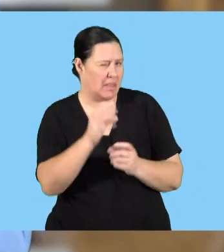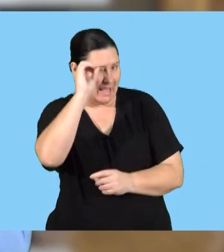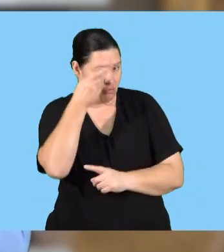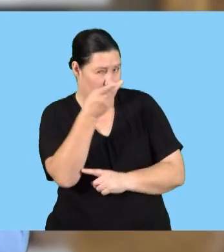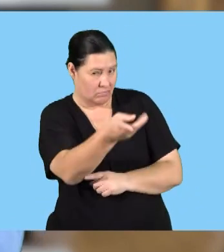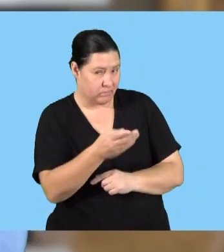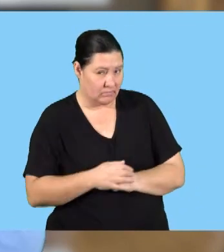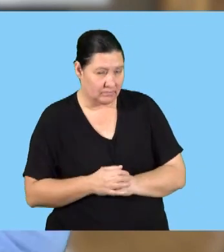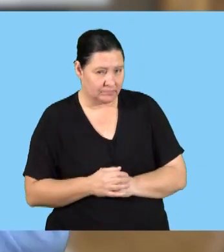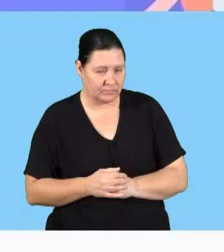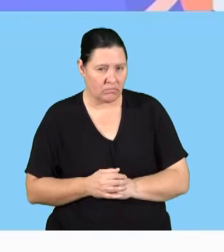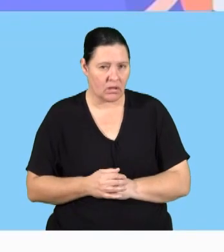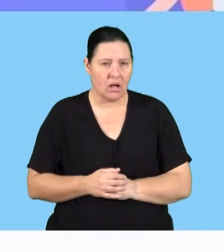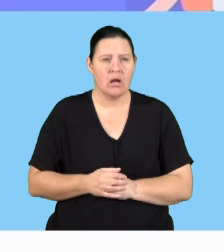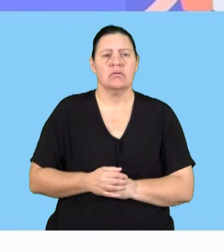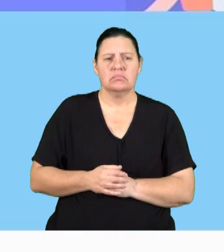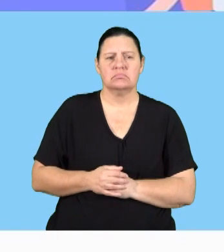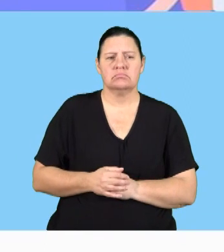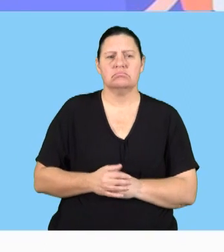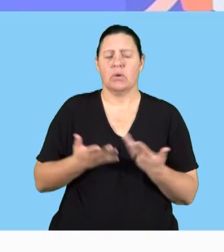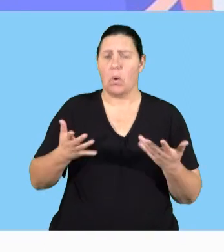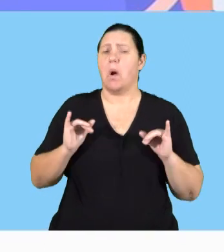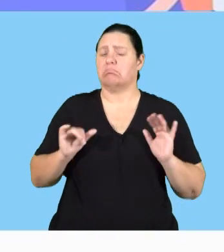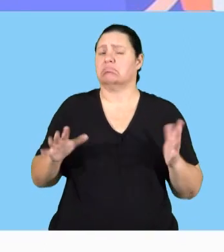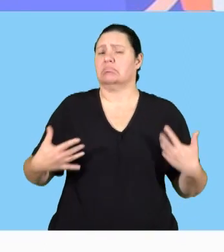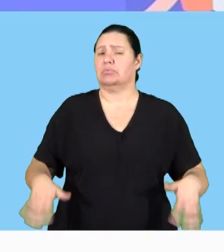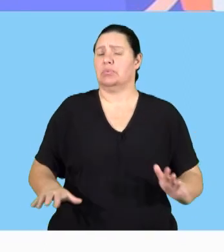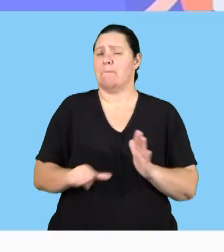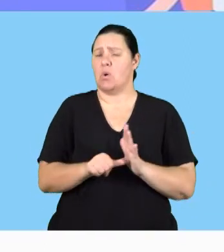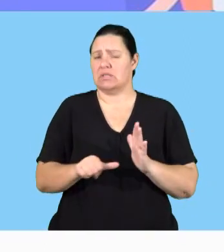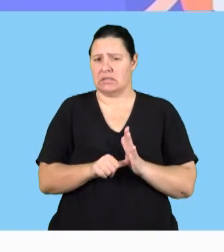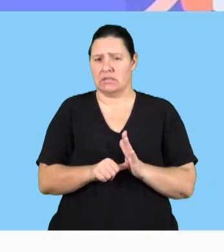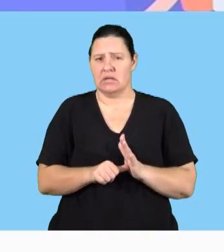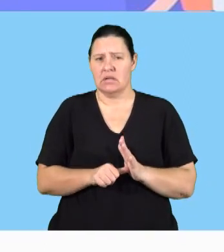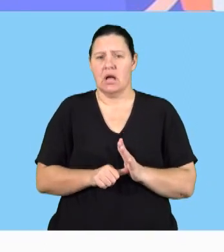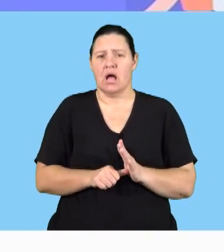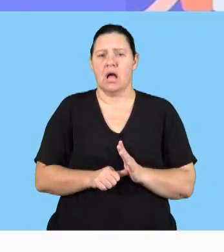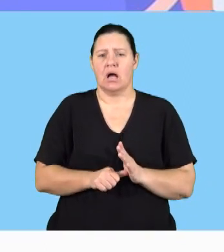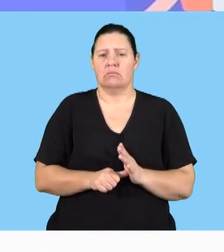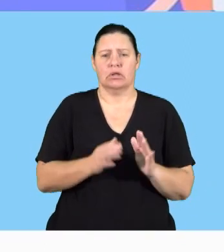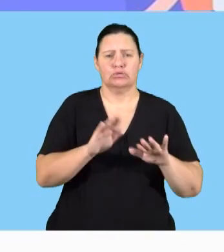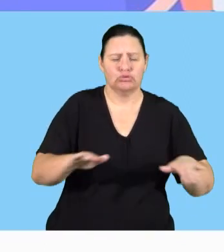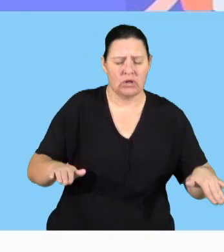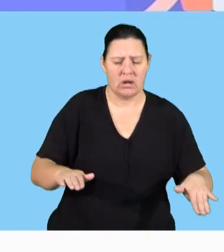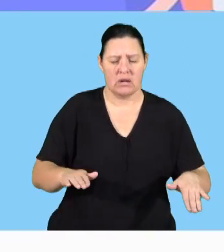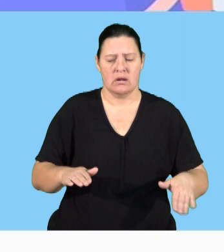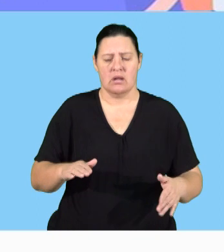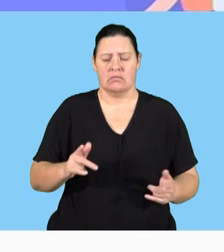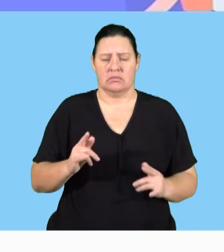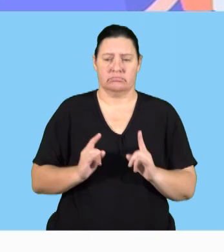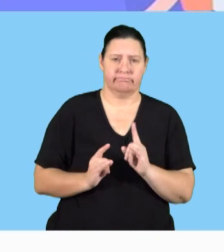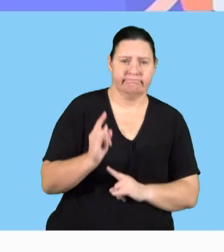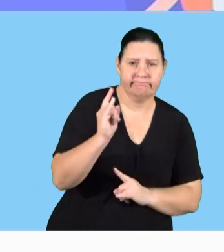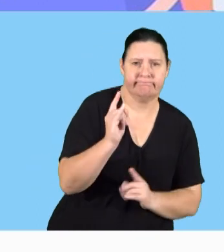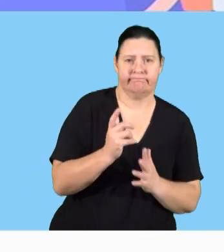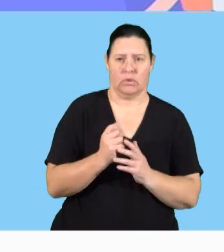interesting. All right, so it's critical in today's world to monitor children's weight and their height. Now, growth charts